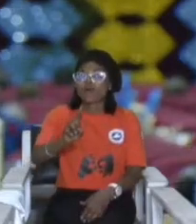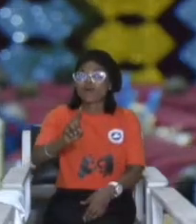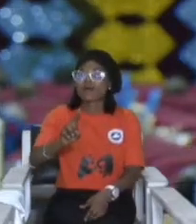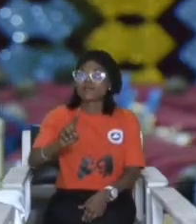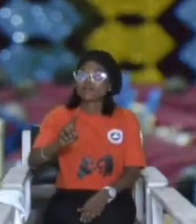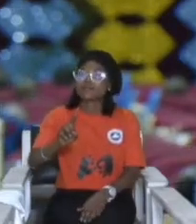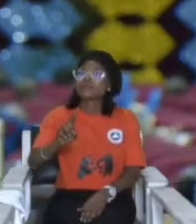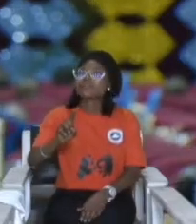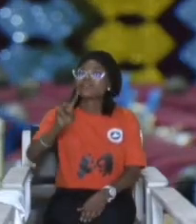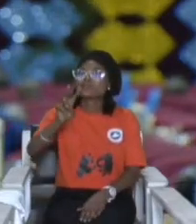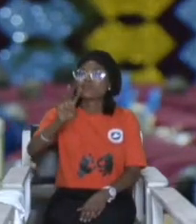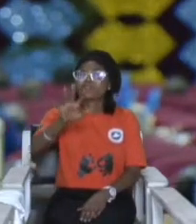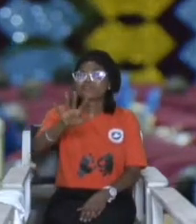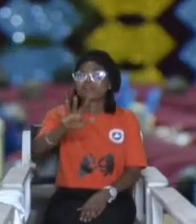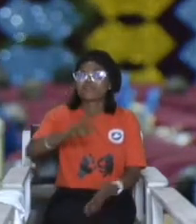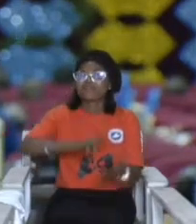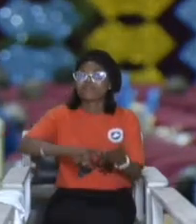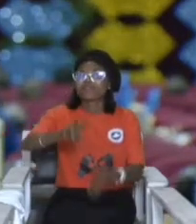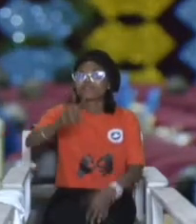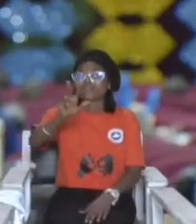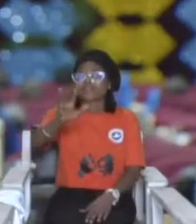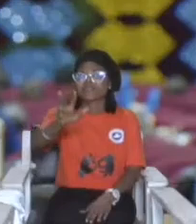125, Psalm 125 verse 3,